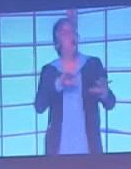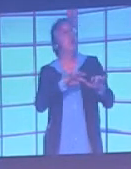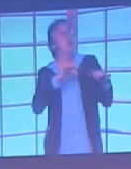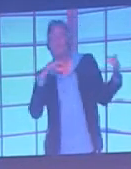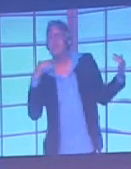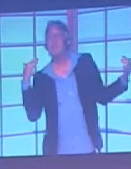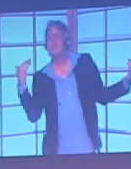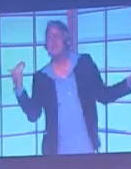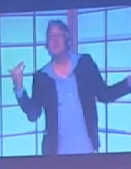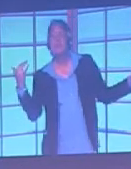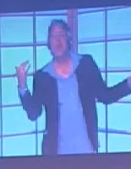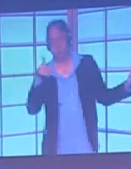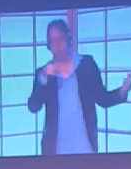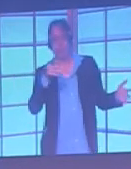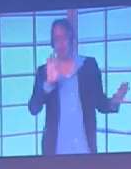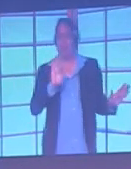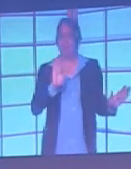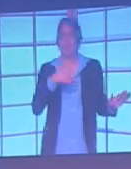by the way,